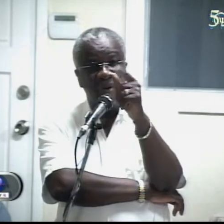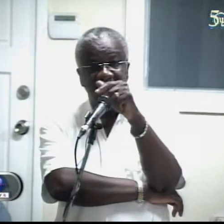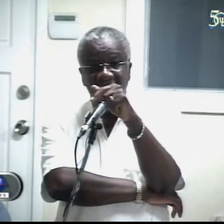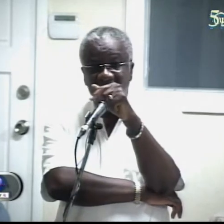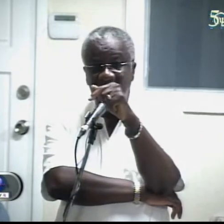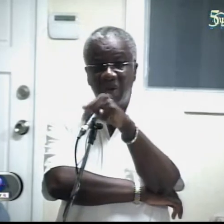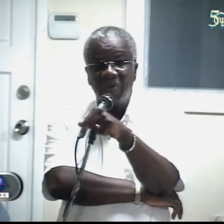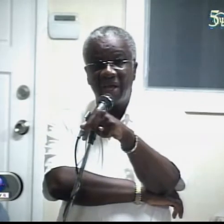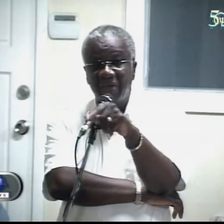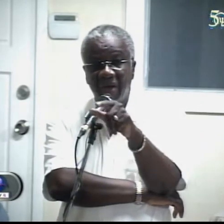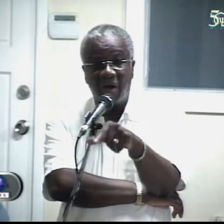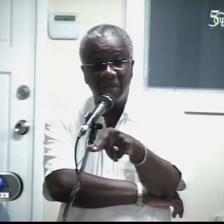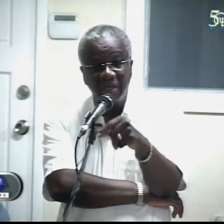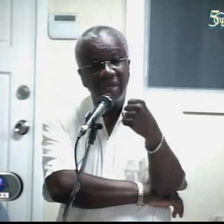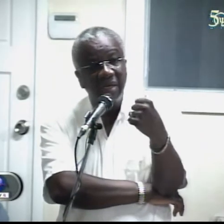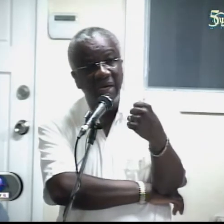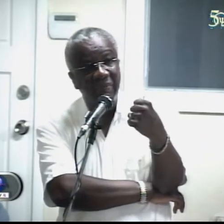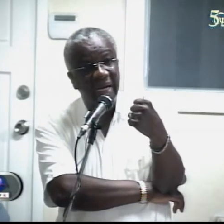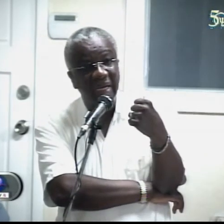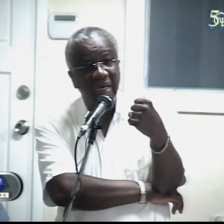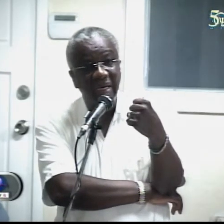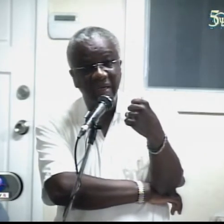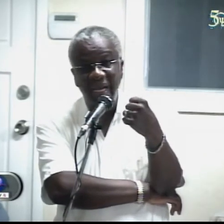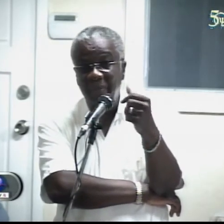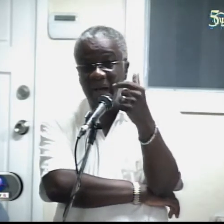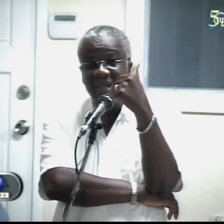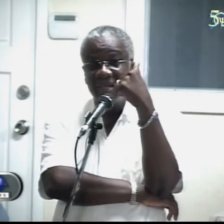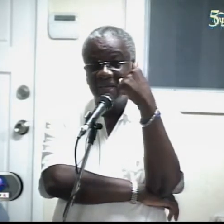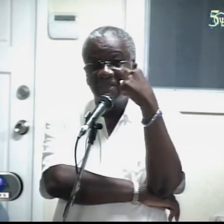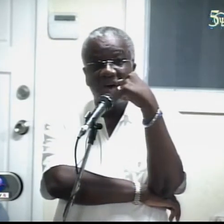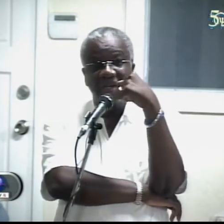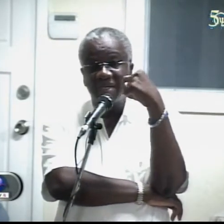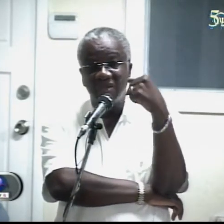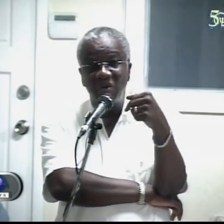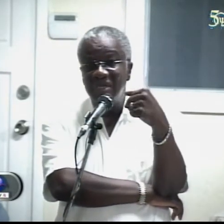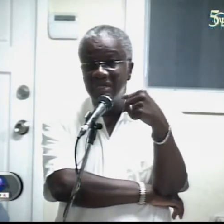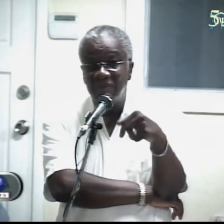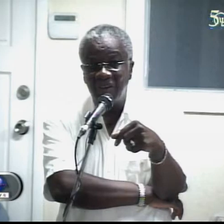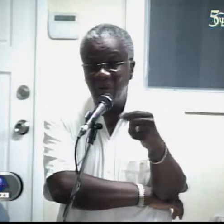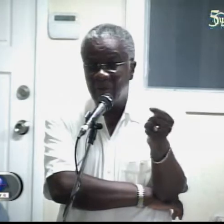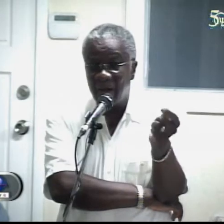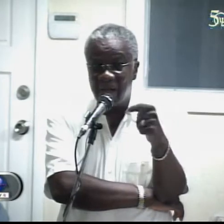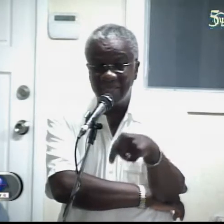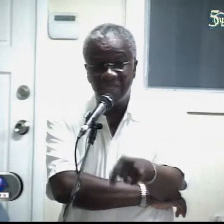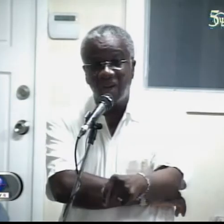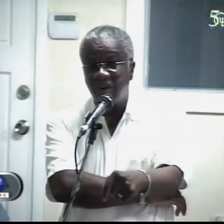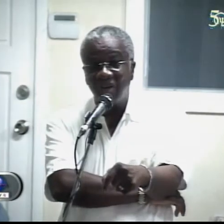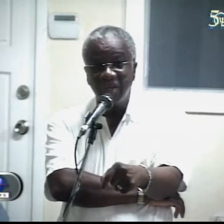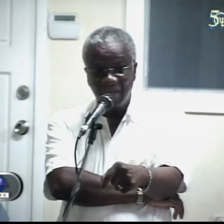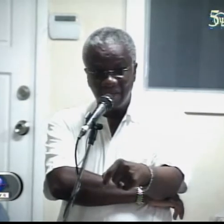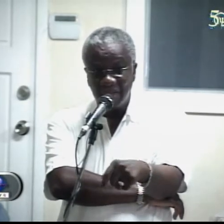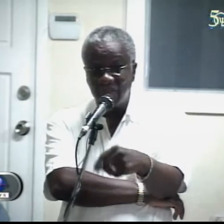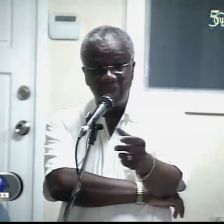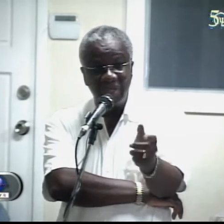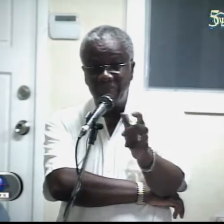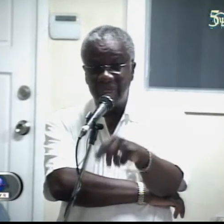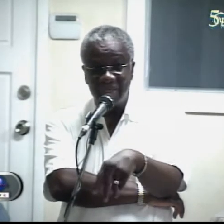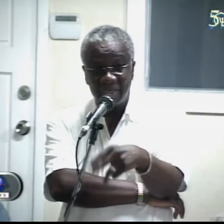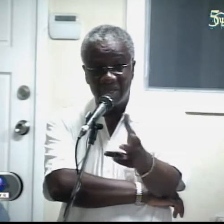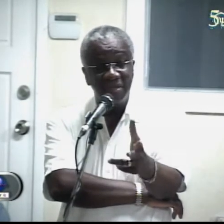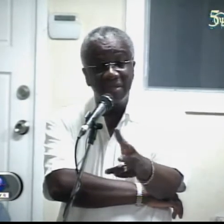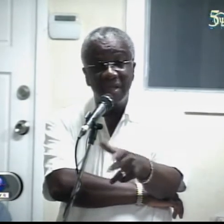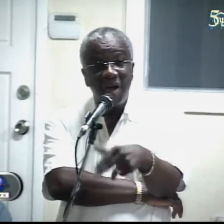more publicity now than they got in my day. But I taught at a school in St. Philip where I saw a student